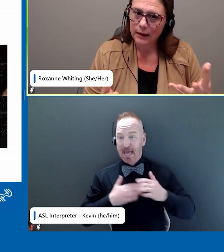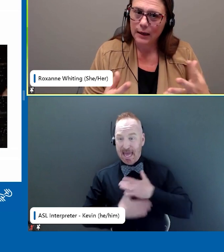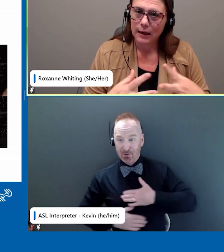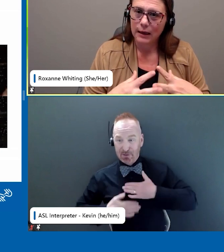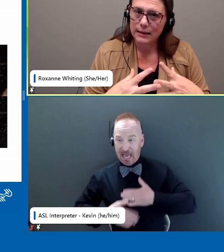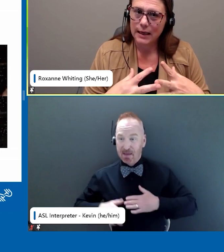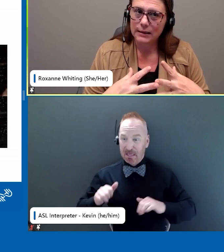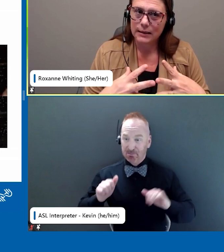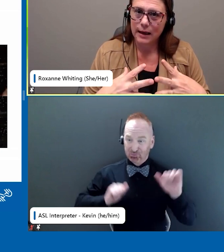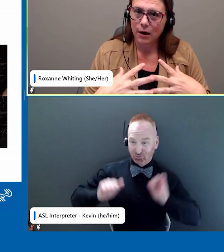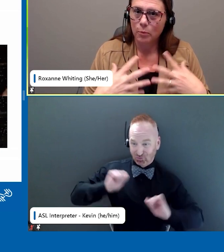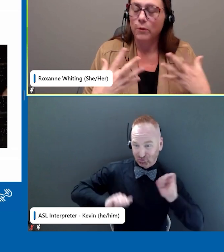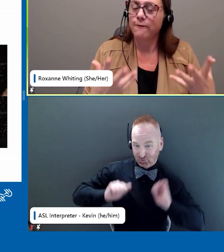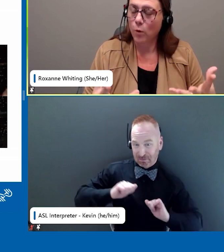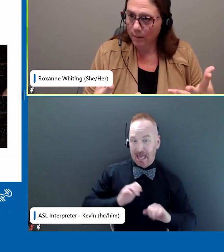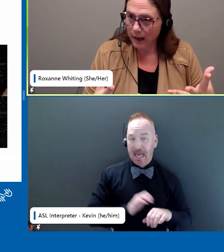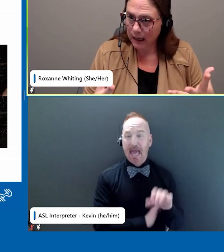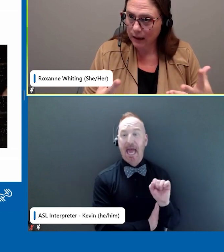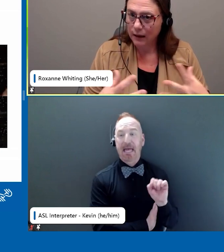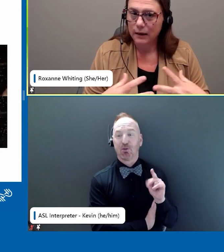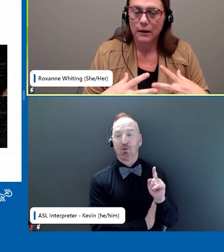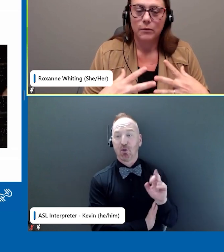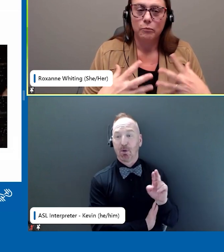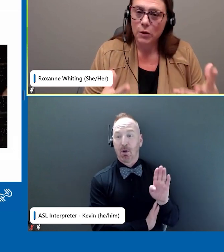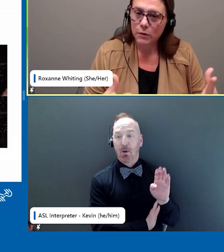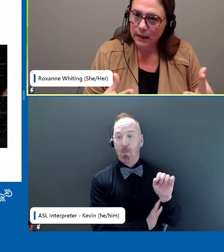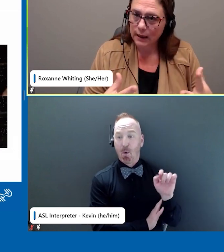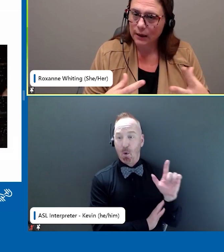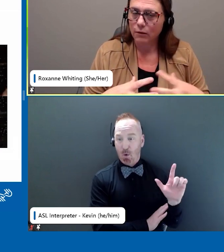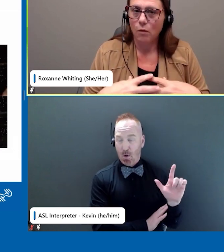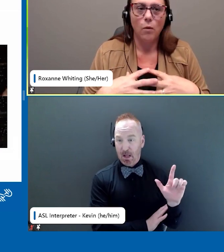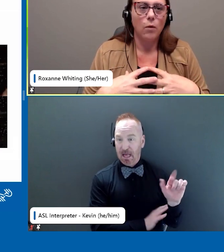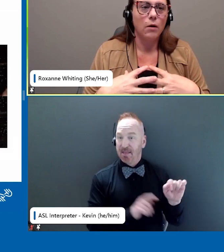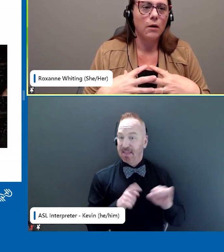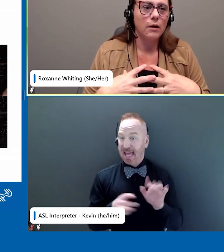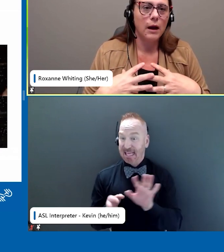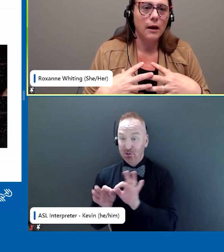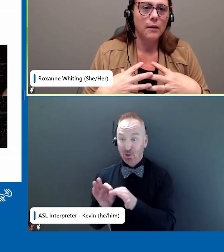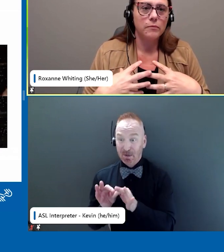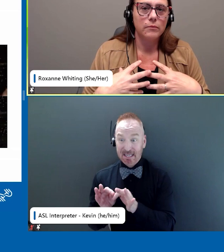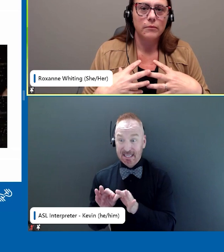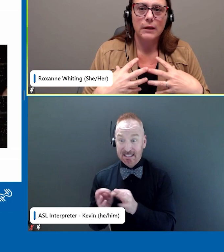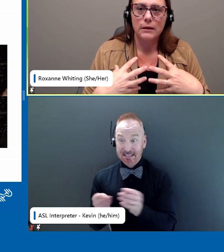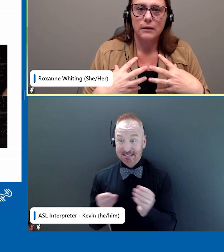interpreting. In a sense, they are performing music or